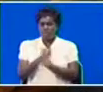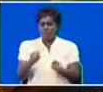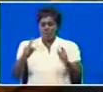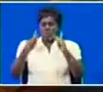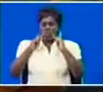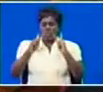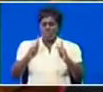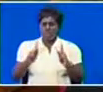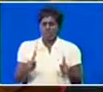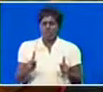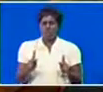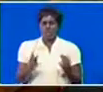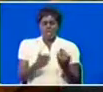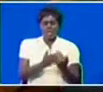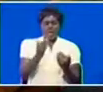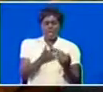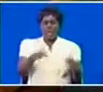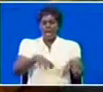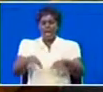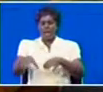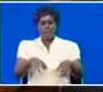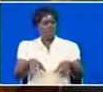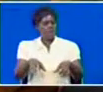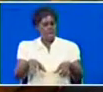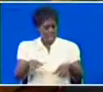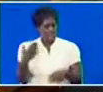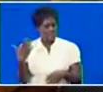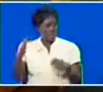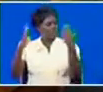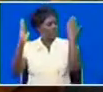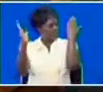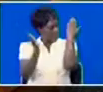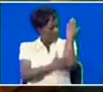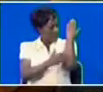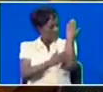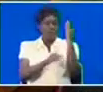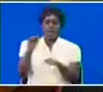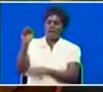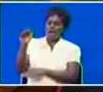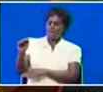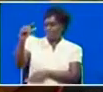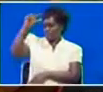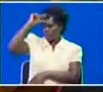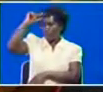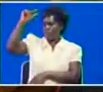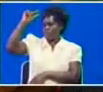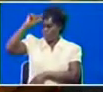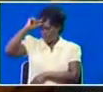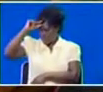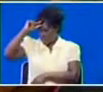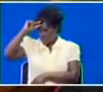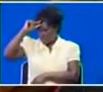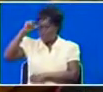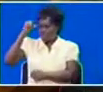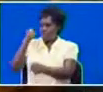peacefully take care of their animals, things can get only worse. We are appealing for government to carry